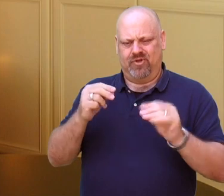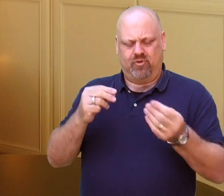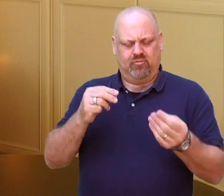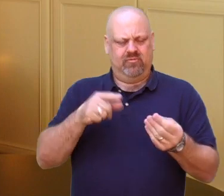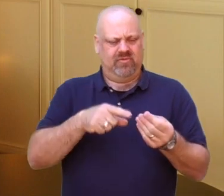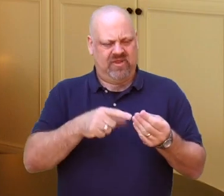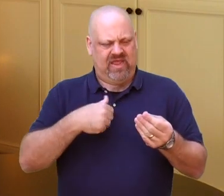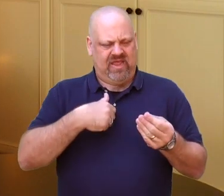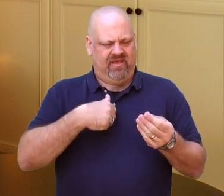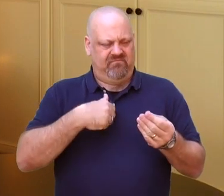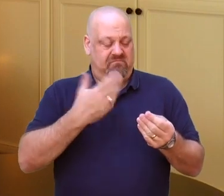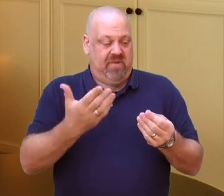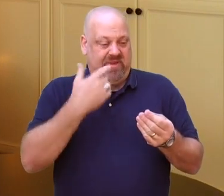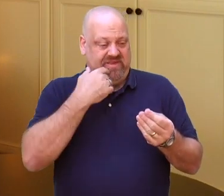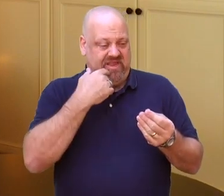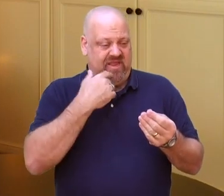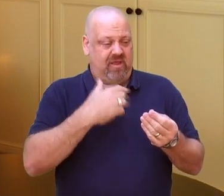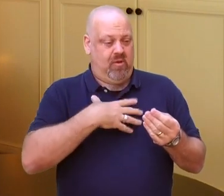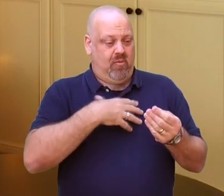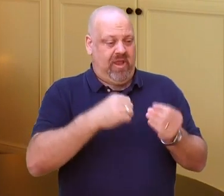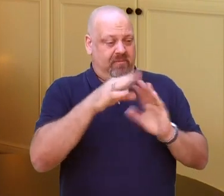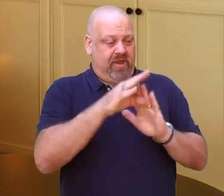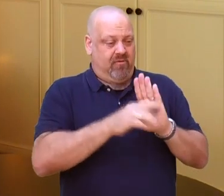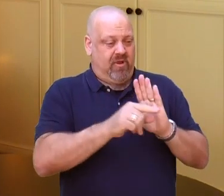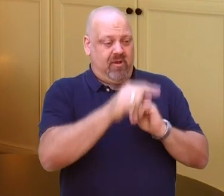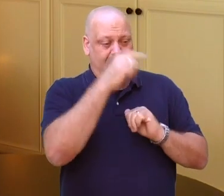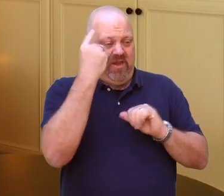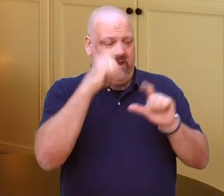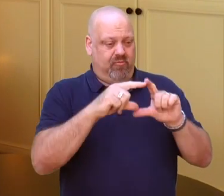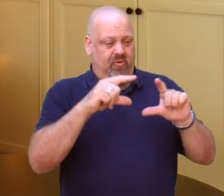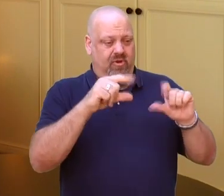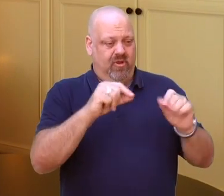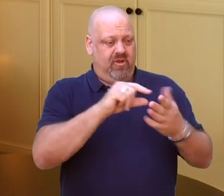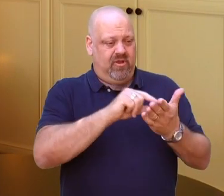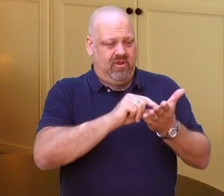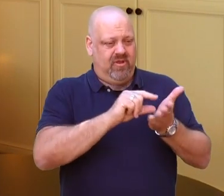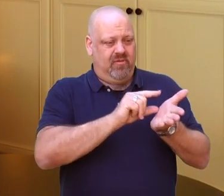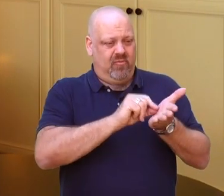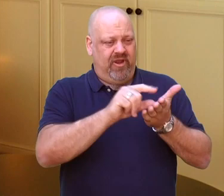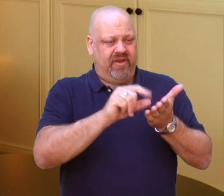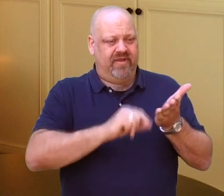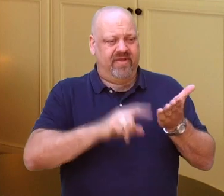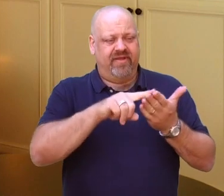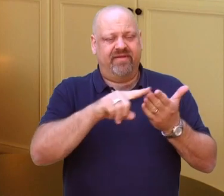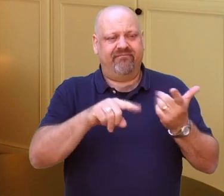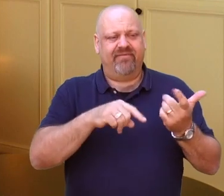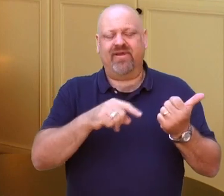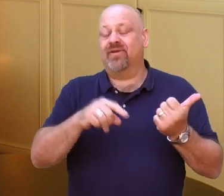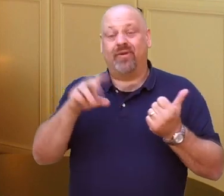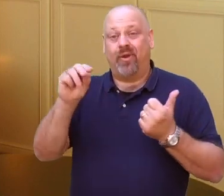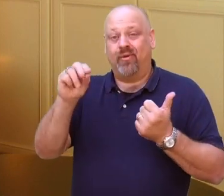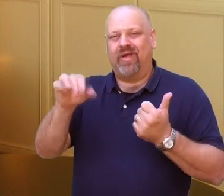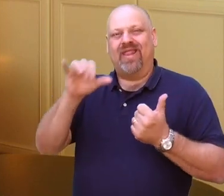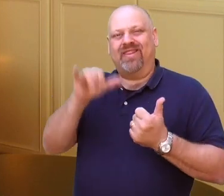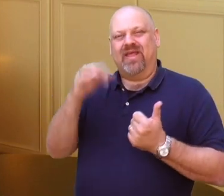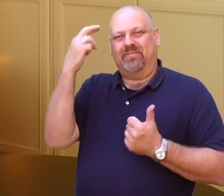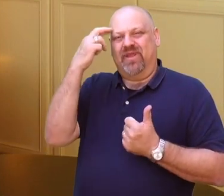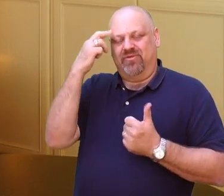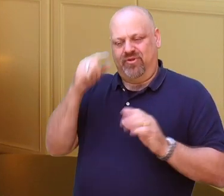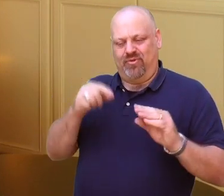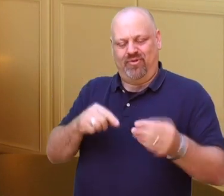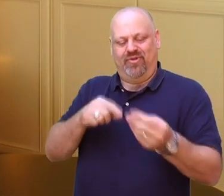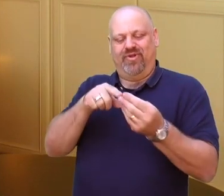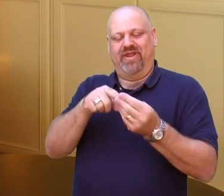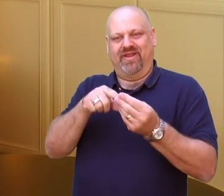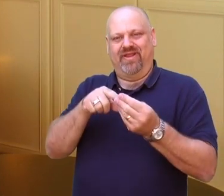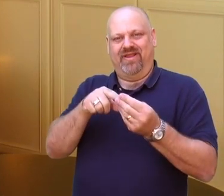say that it has a white background with black print on it. You wouldn't? Oh, that's because you're